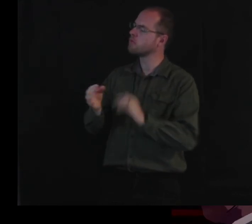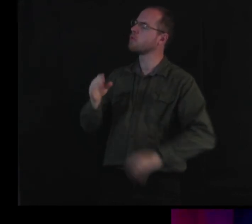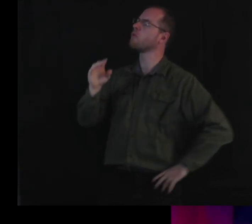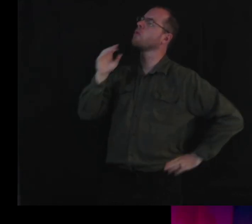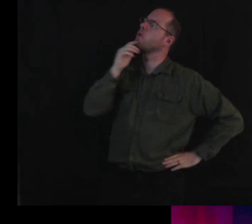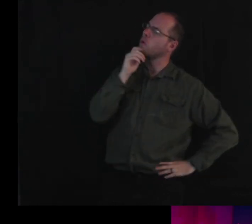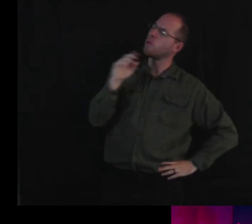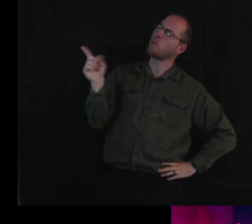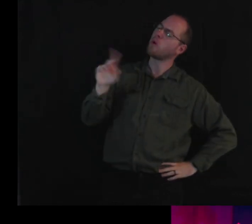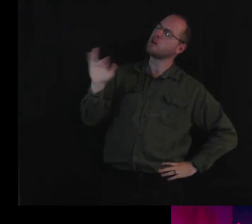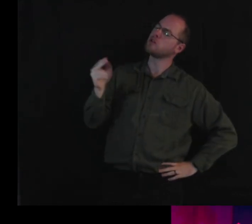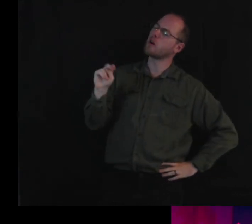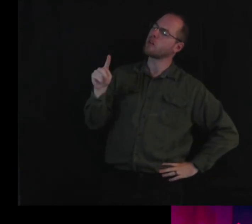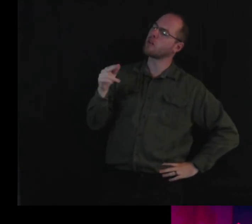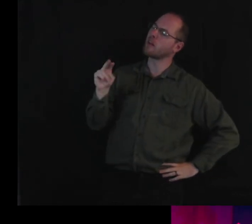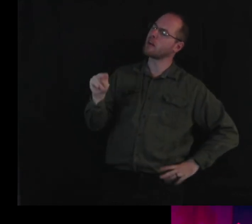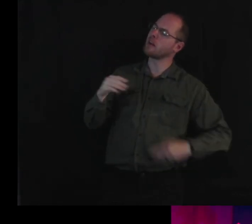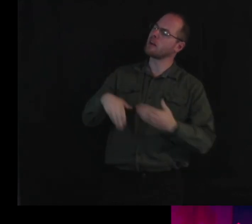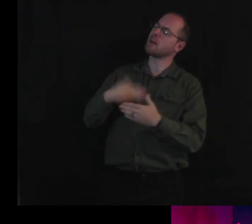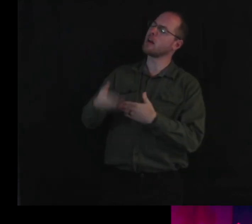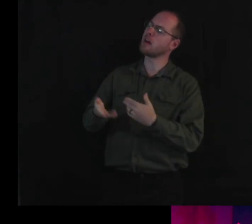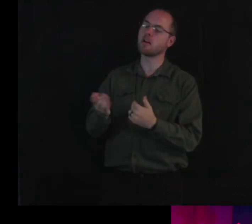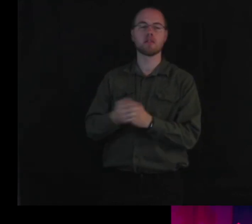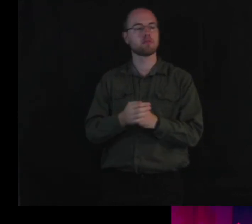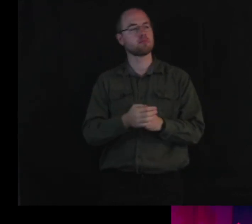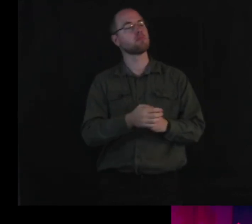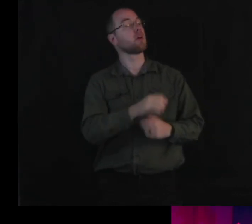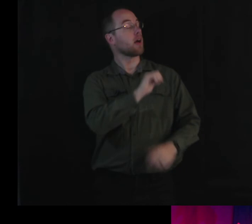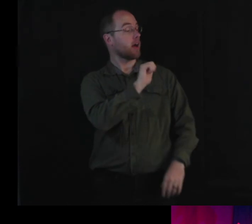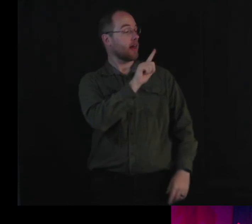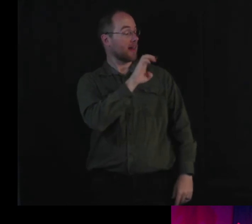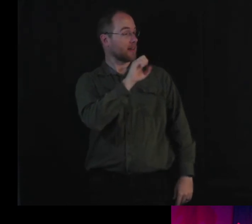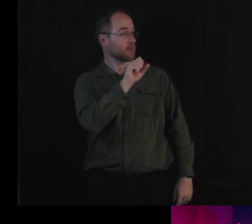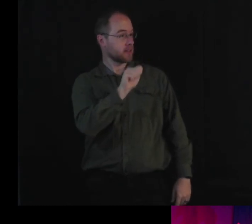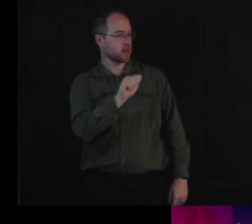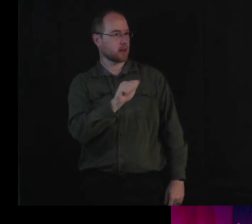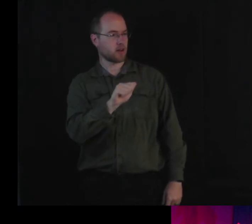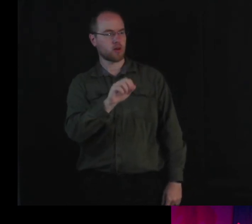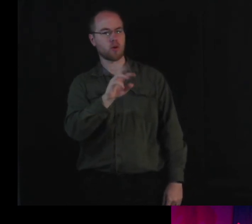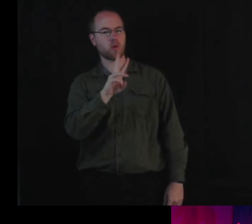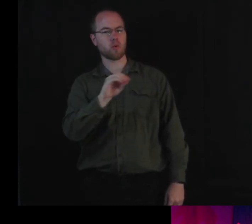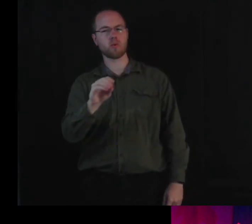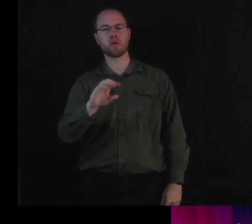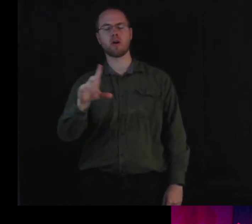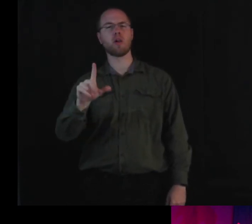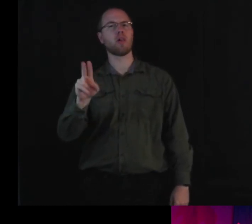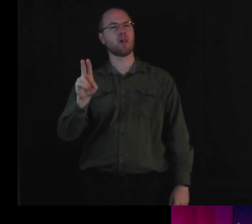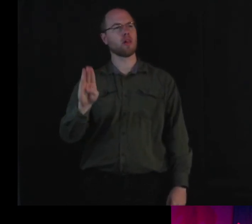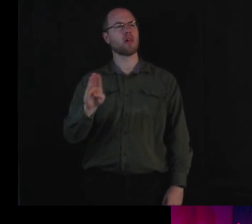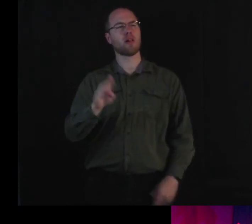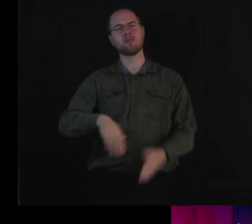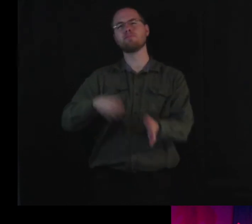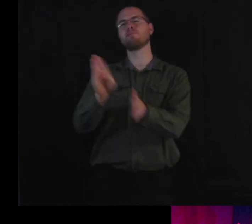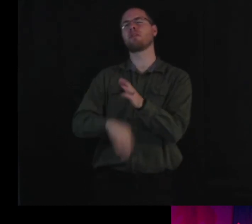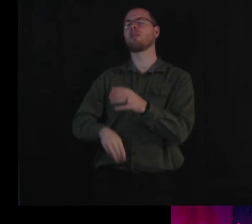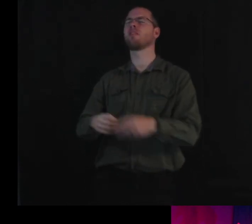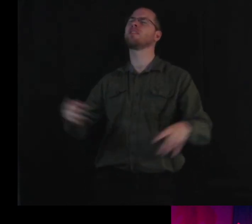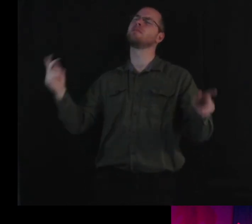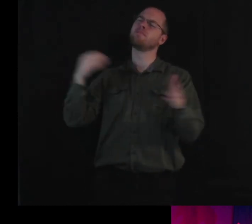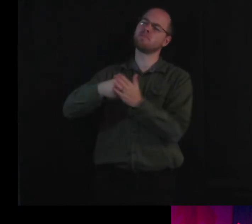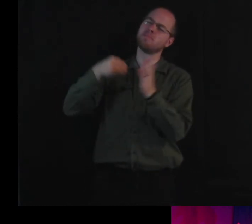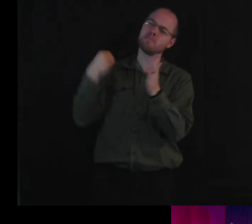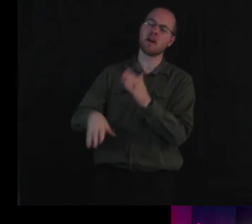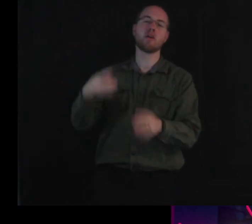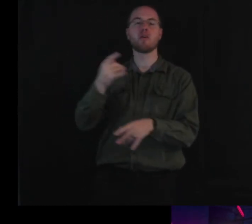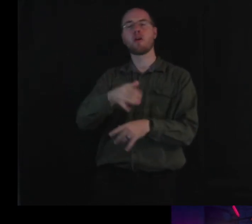went next. Elysium, one of Wu's clubs. Cheap thrills and overpriced drinks.